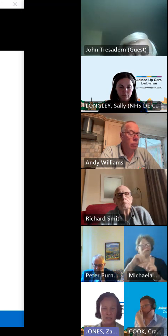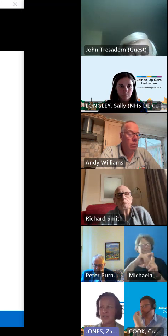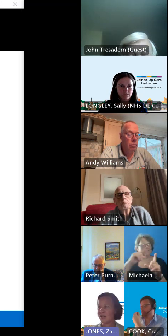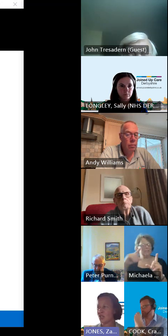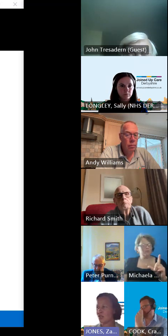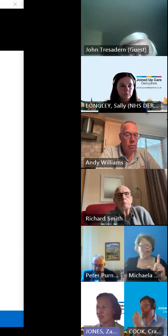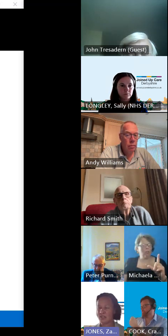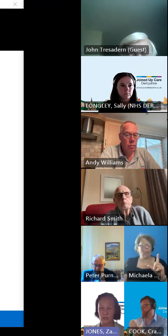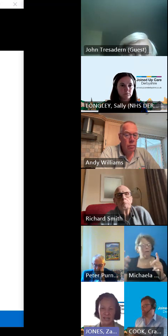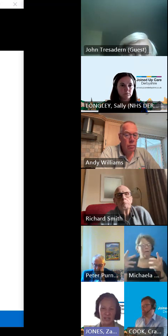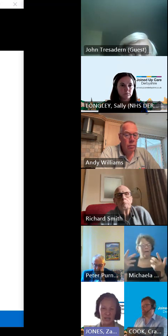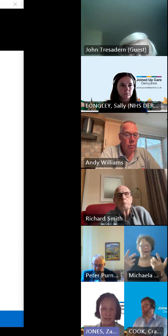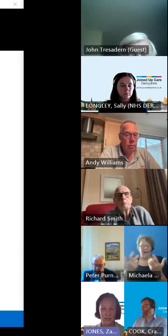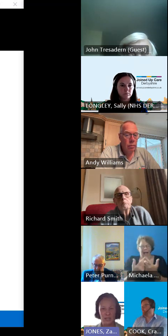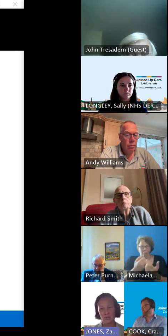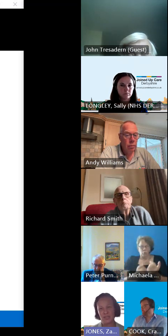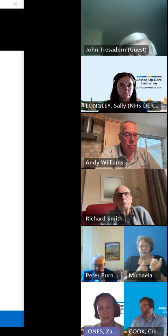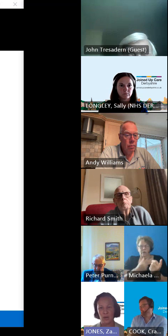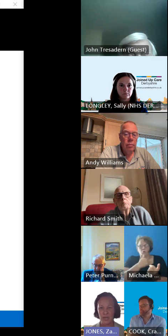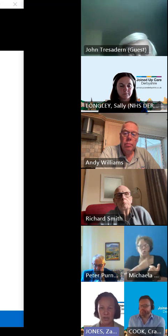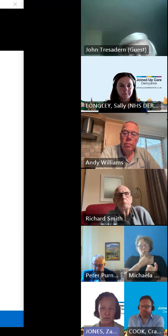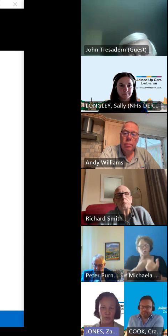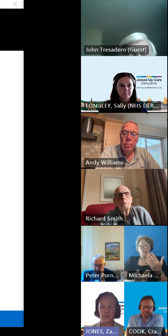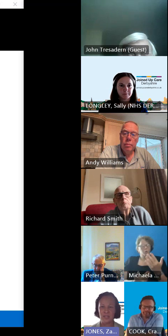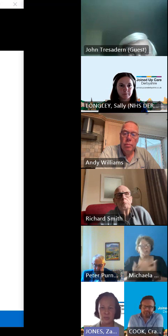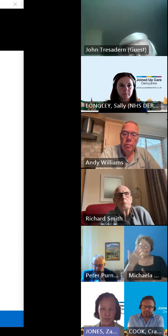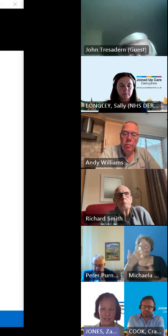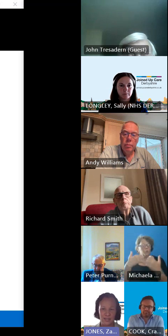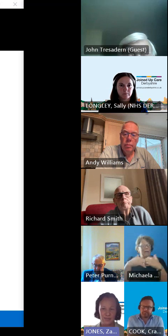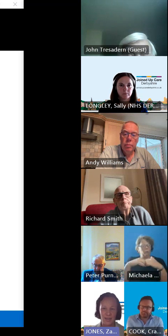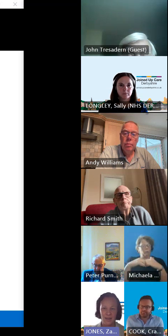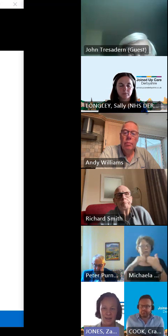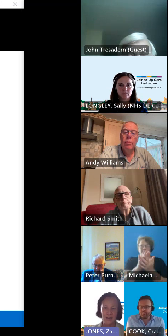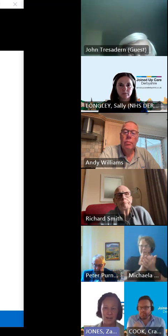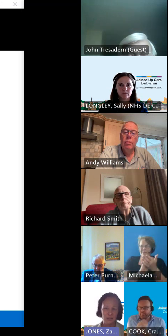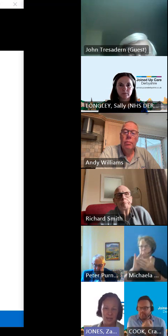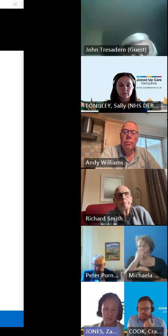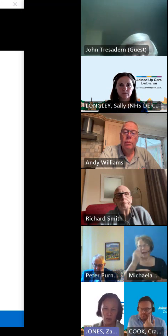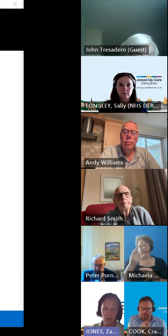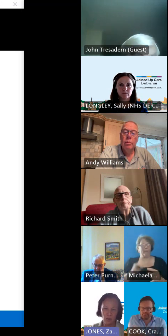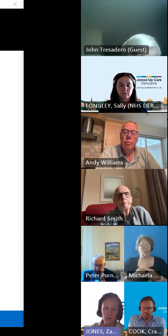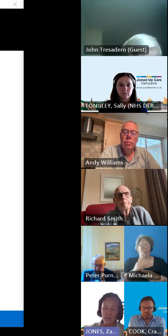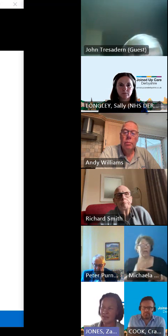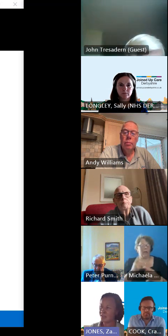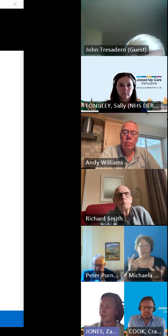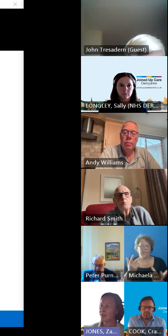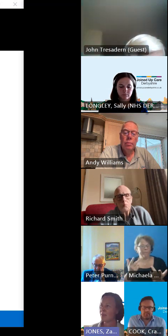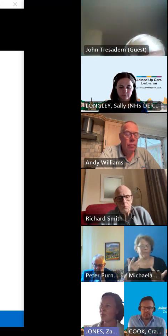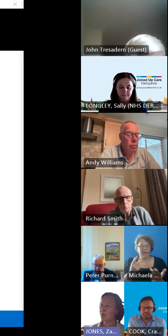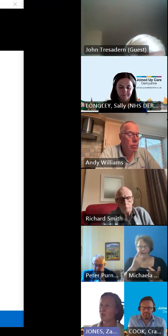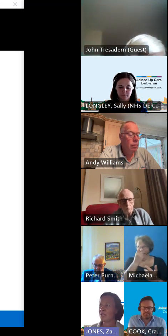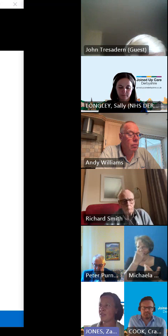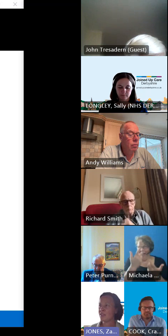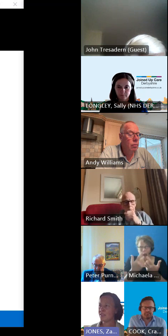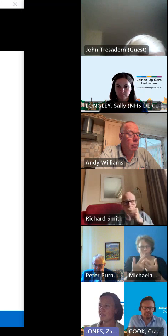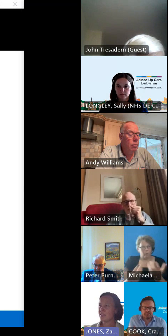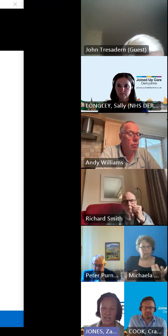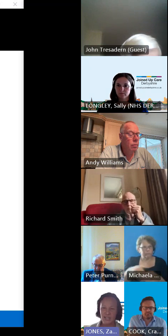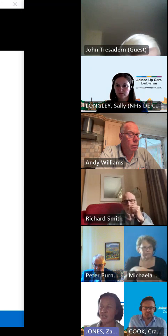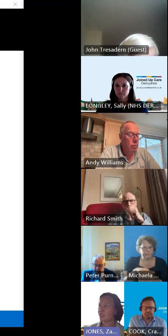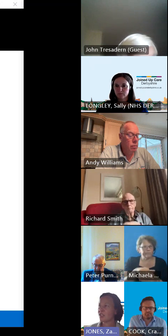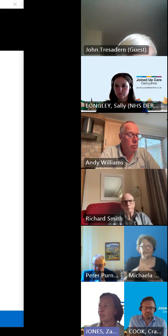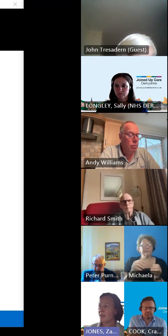use those innovations so that we can actually maybe do things a bit quicker or do things more effectively? And how do we get involved with all of that and pull it all together?